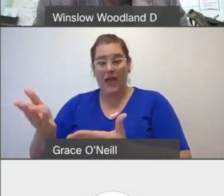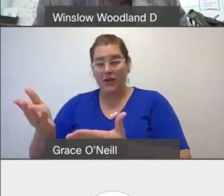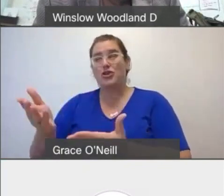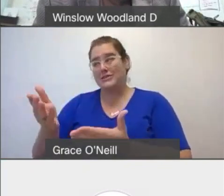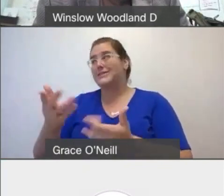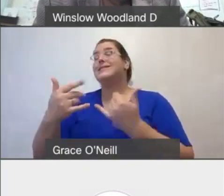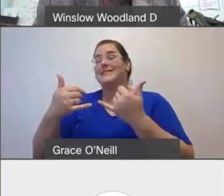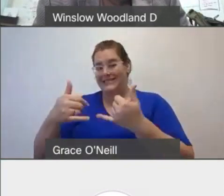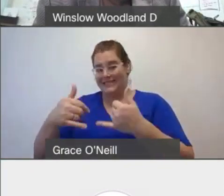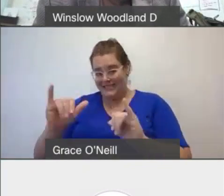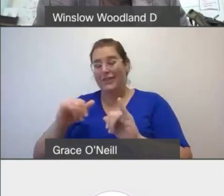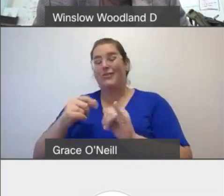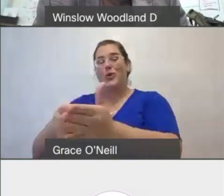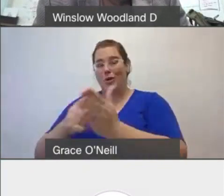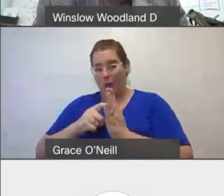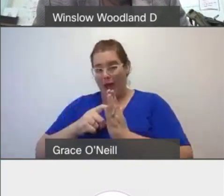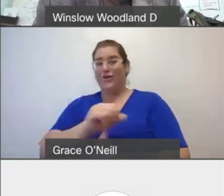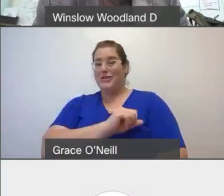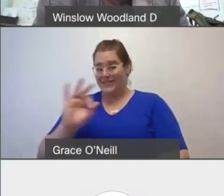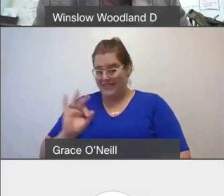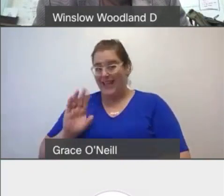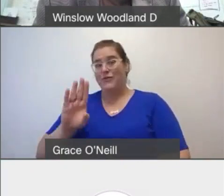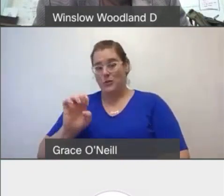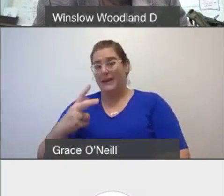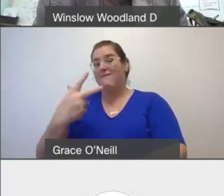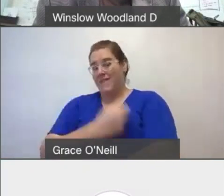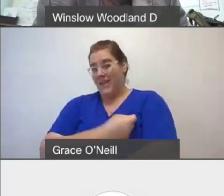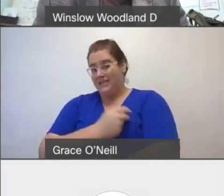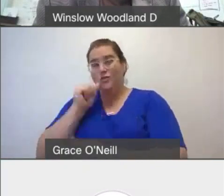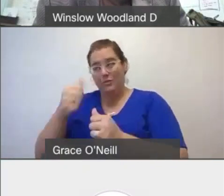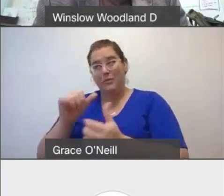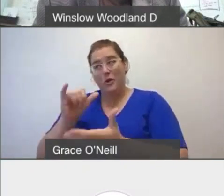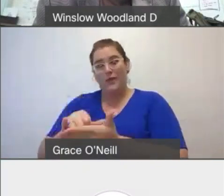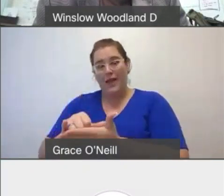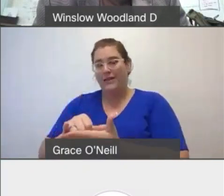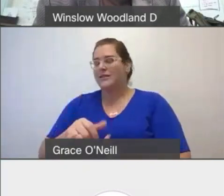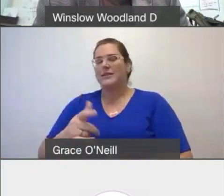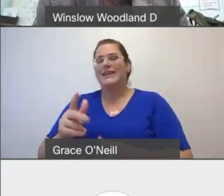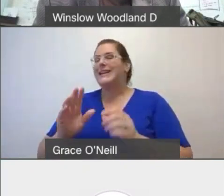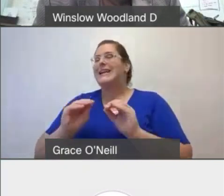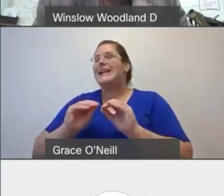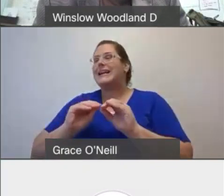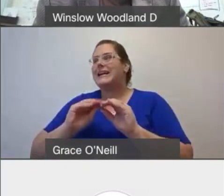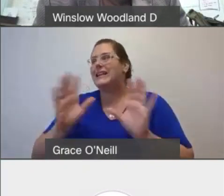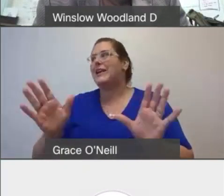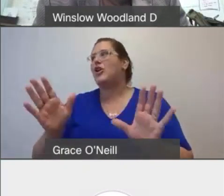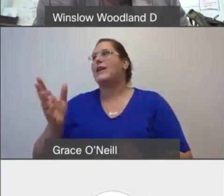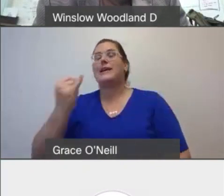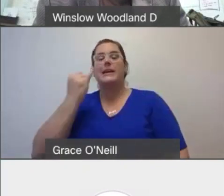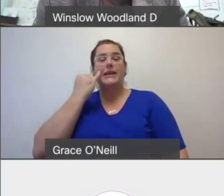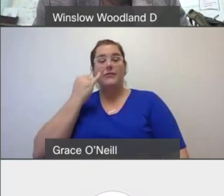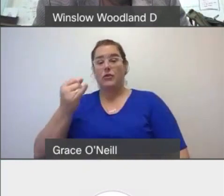staff they have are vaccinated. There clearly is not a responsibility for a